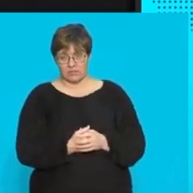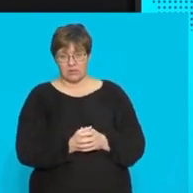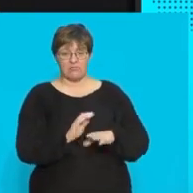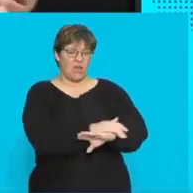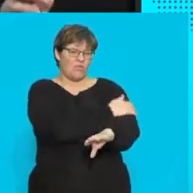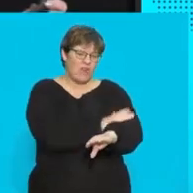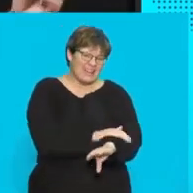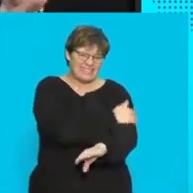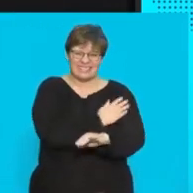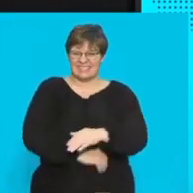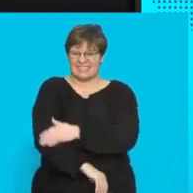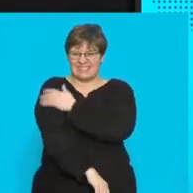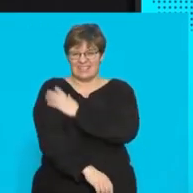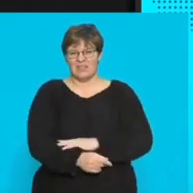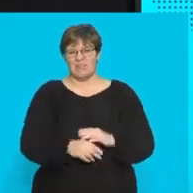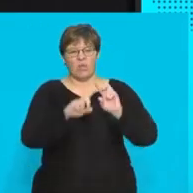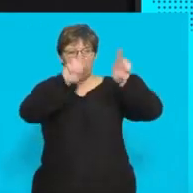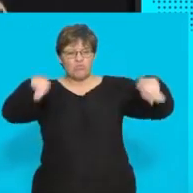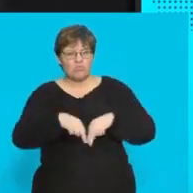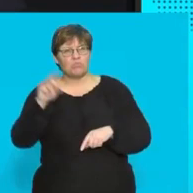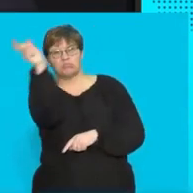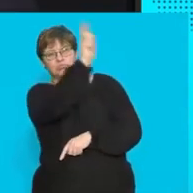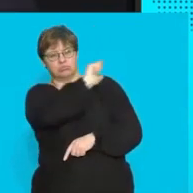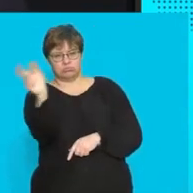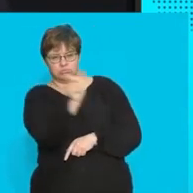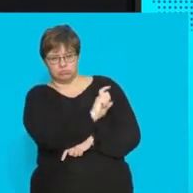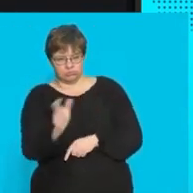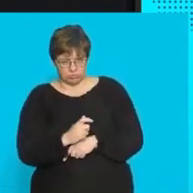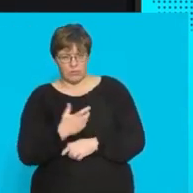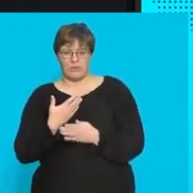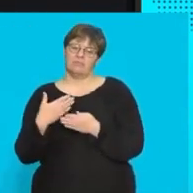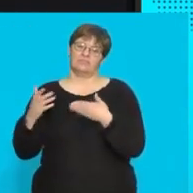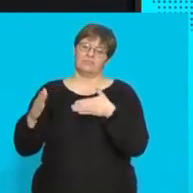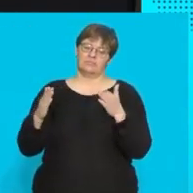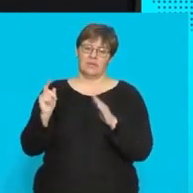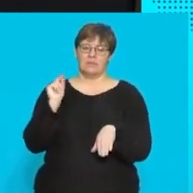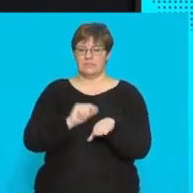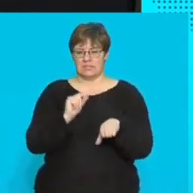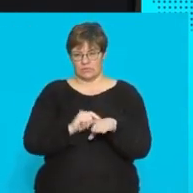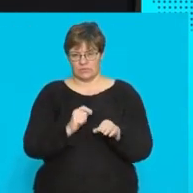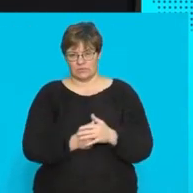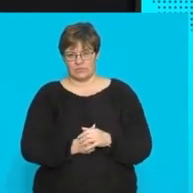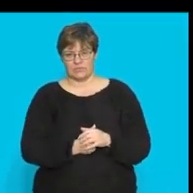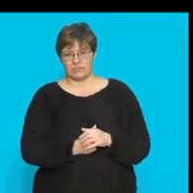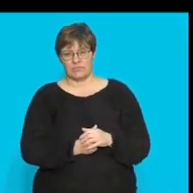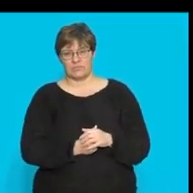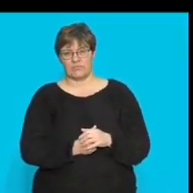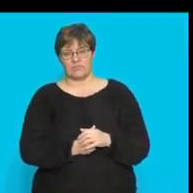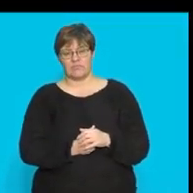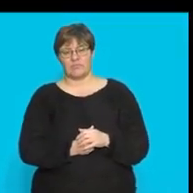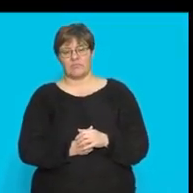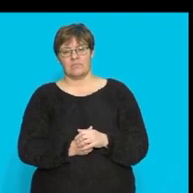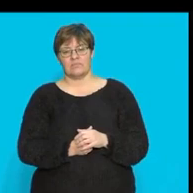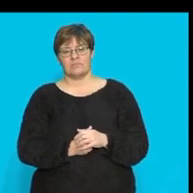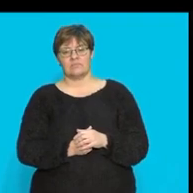on, spraying in our room, all of those things, right, to be able to get rid of the mosquitoes. All right, guys, let's